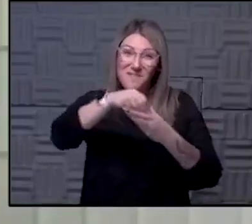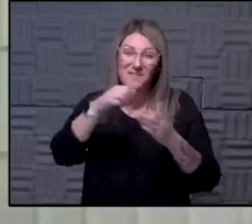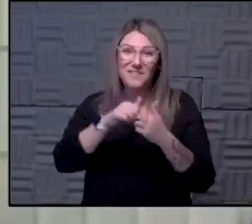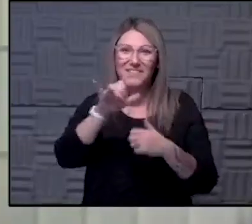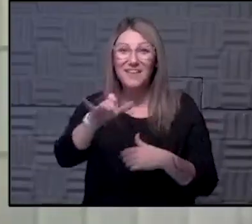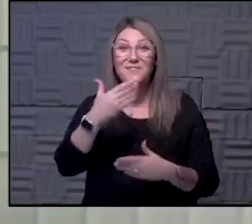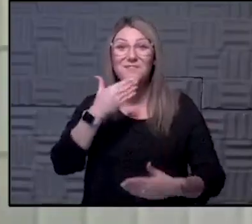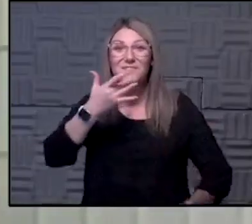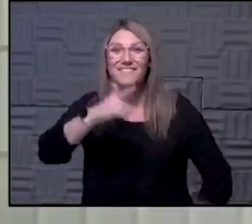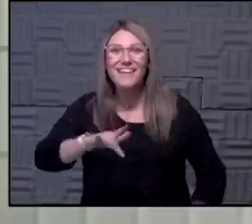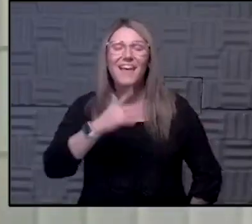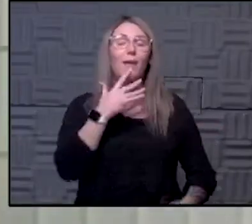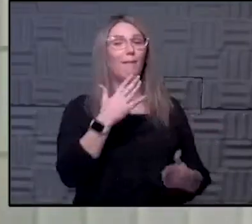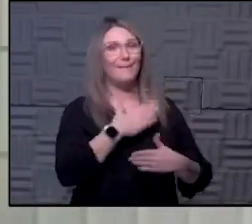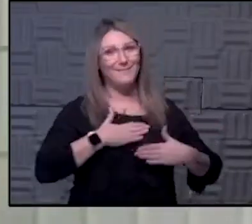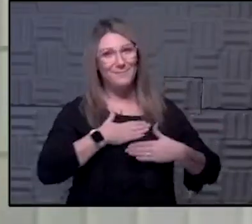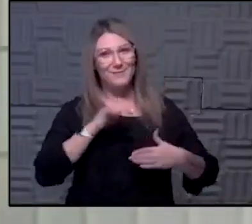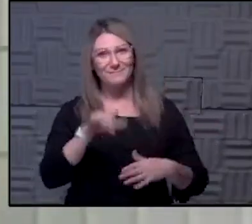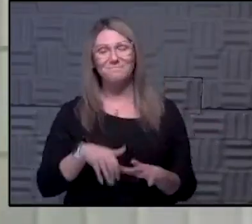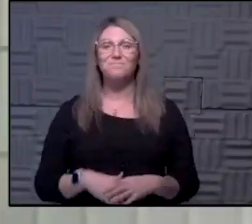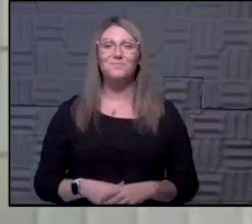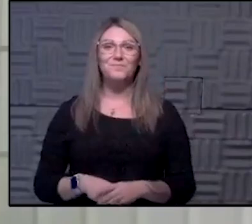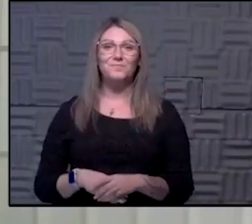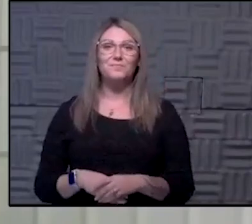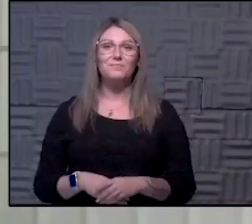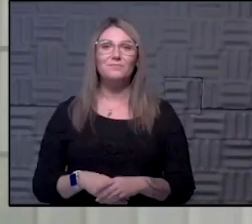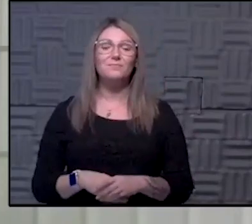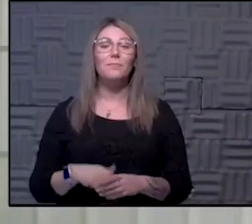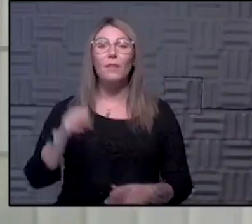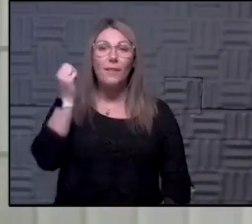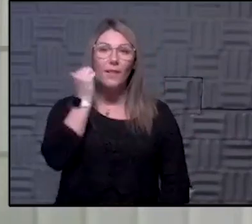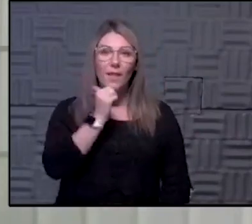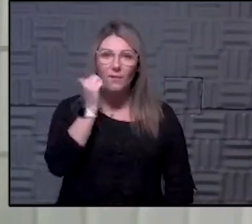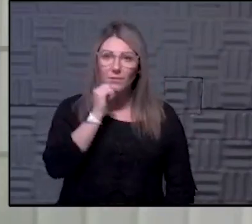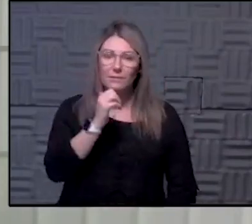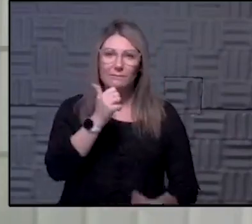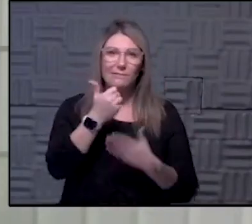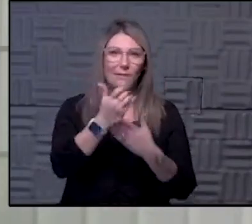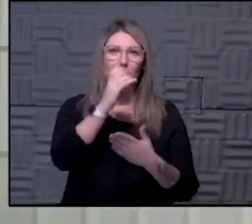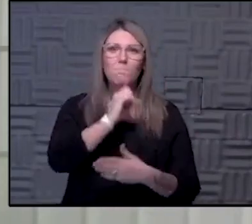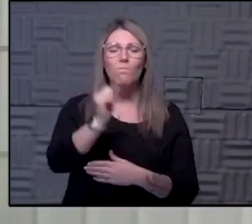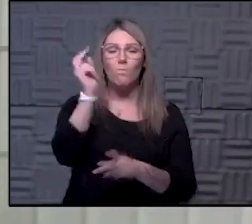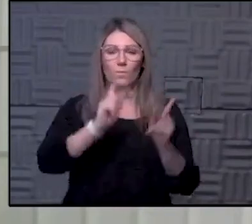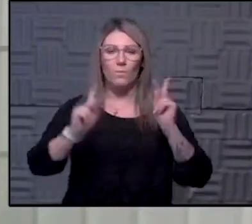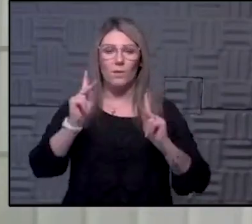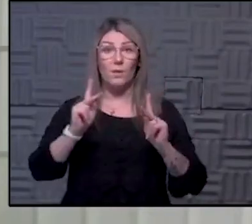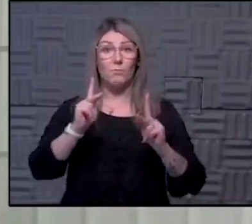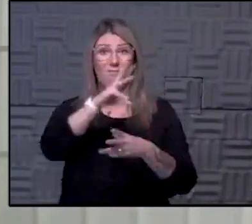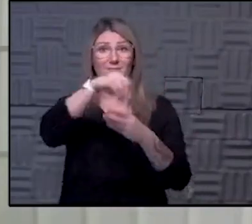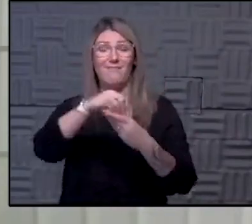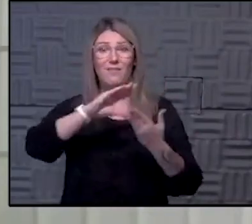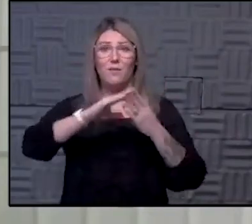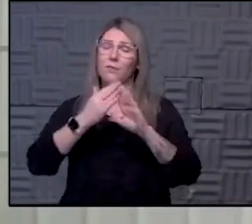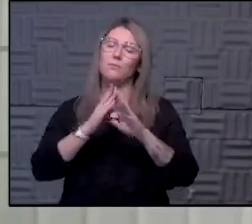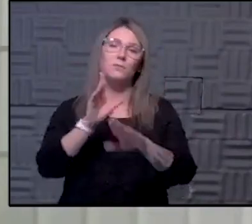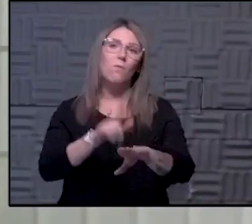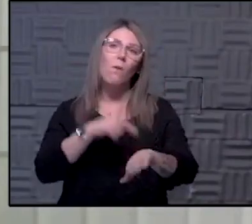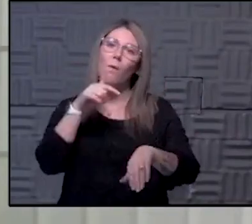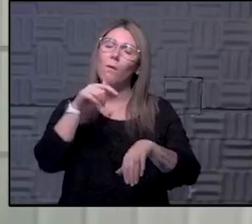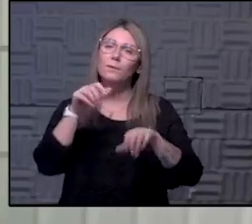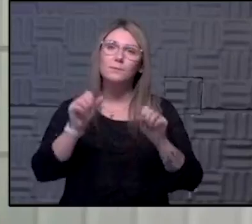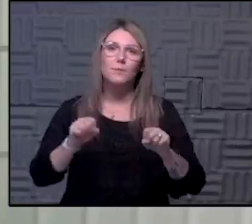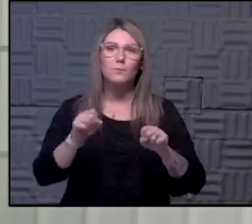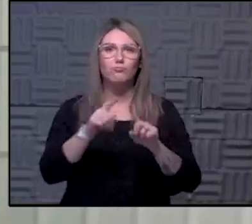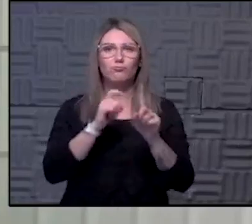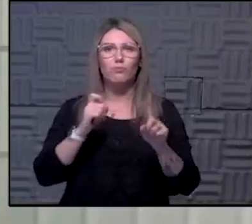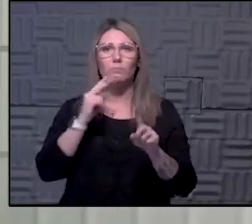Thank you for that. I appreciate it. We every day we help older people remain in the community for as long as possible out of